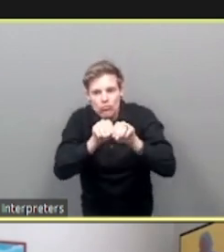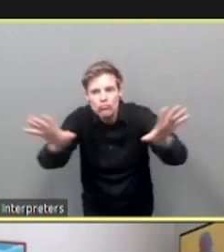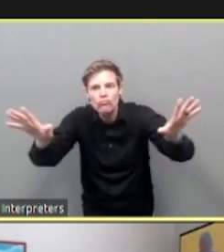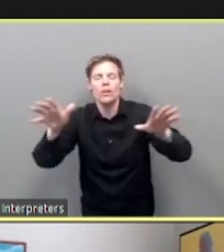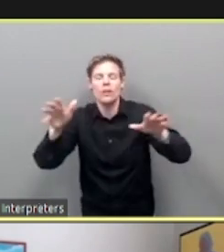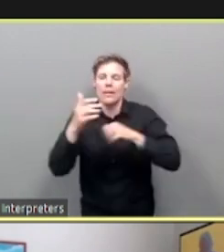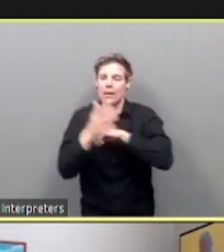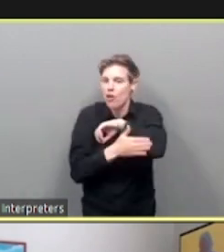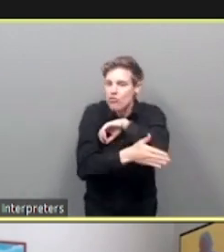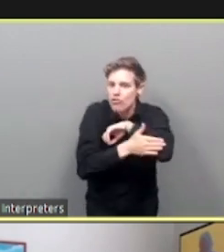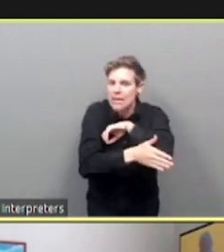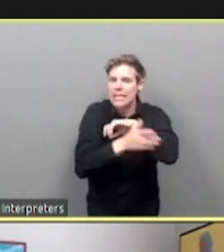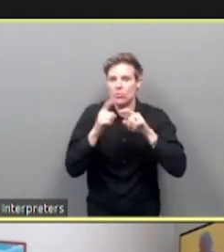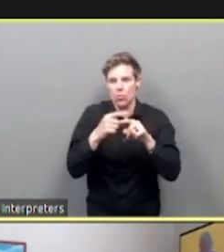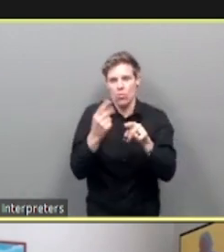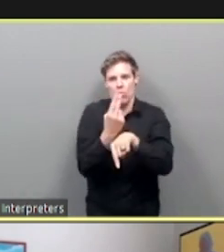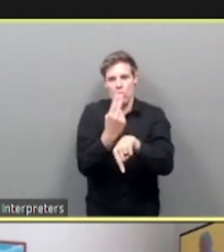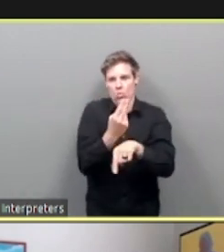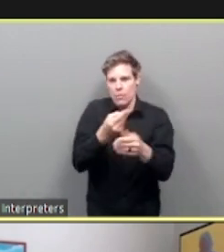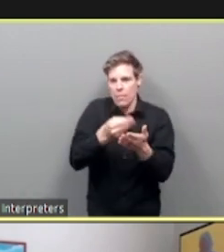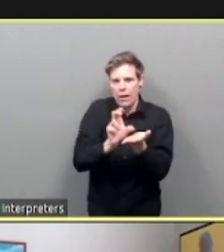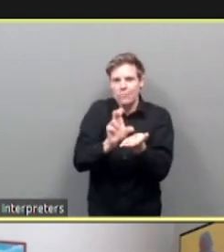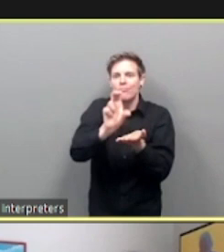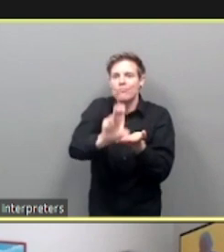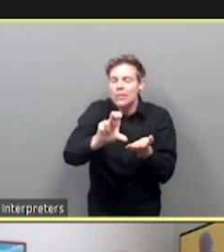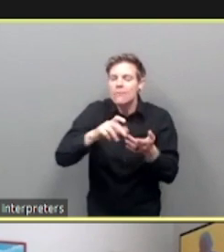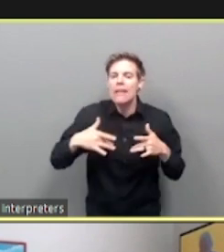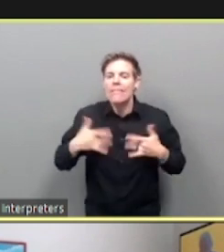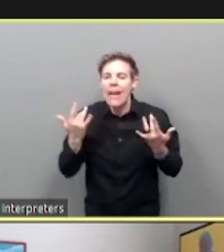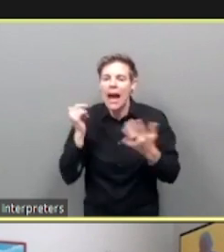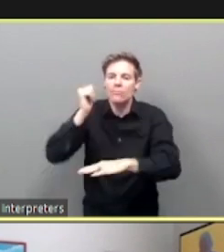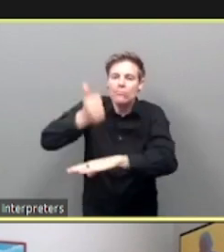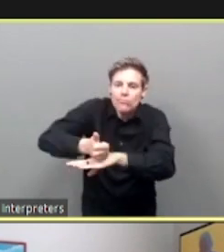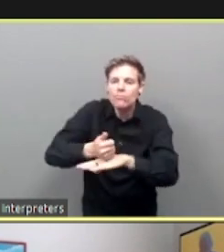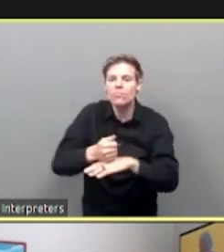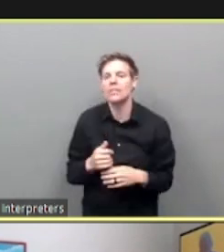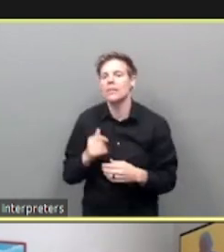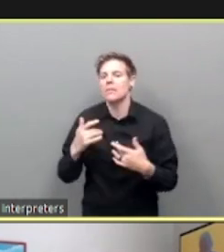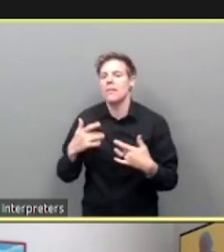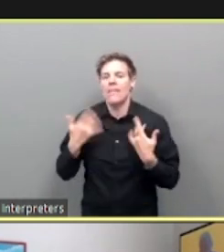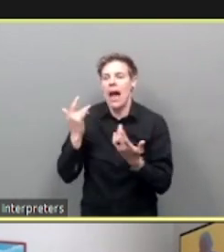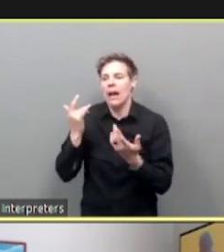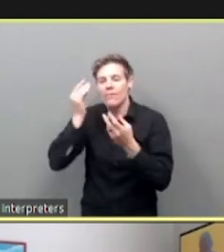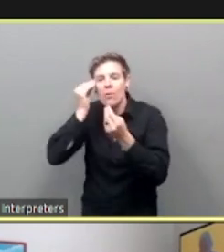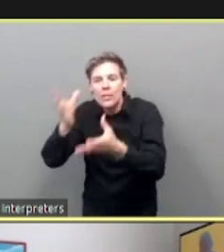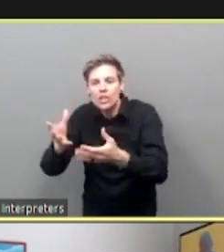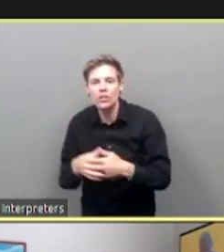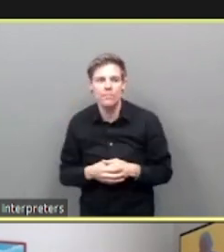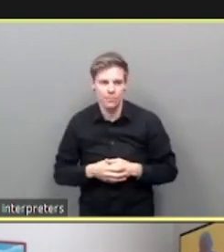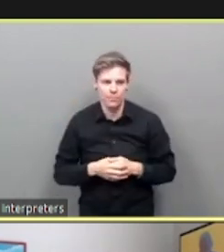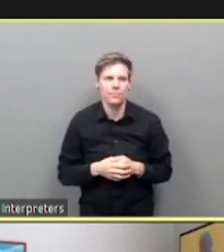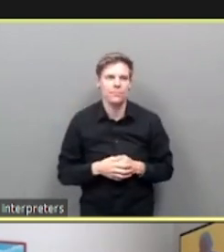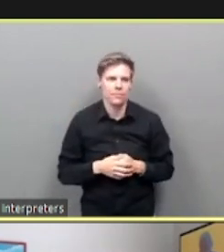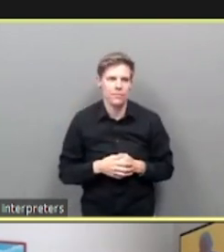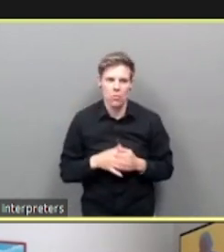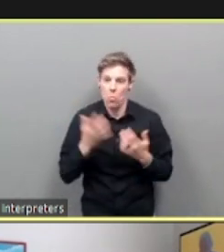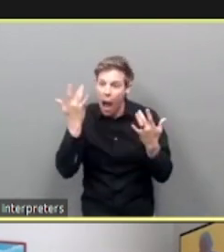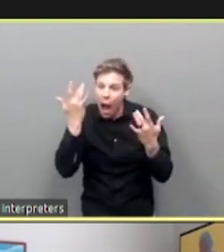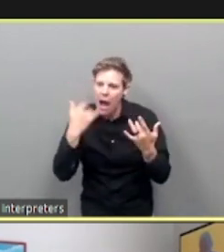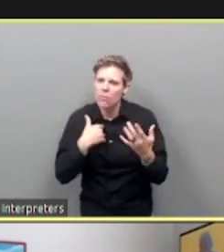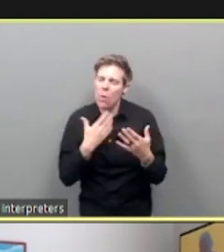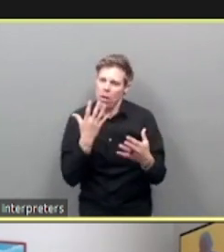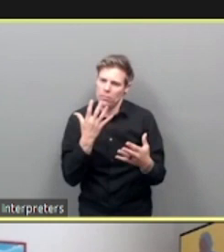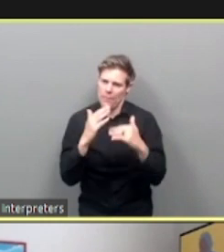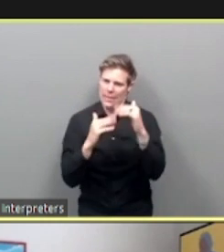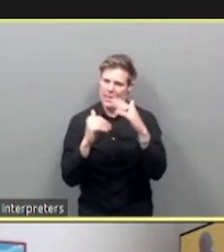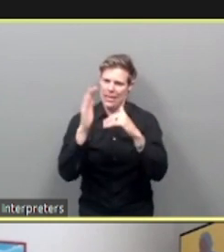to put these events on, because we know this is for the long haul, and we have to build trust and also give people the information the